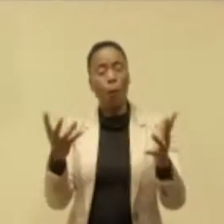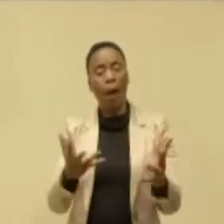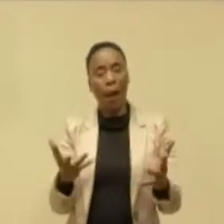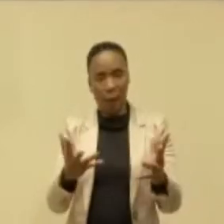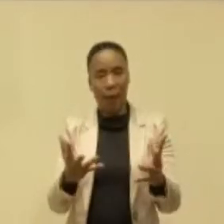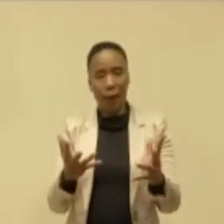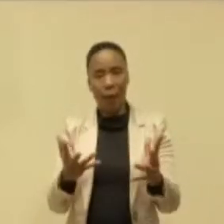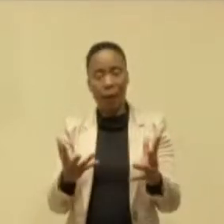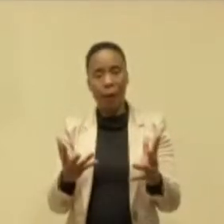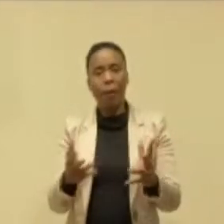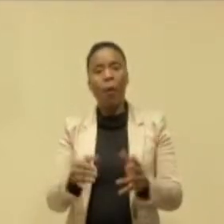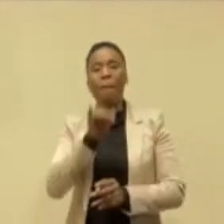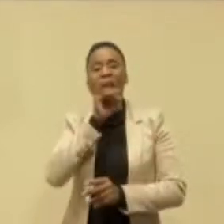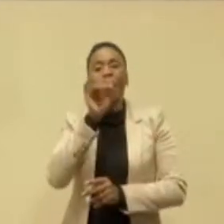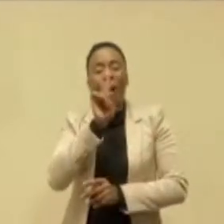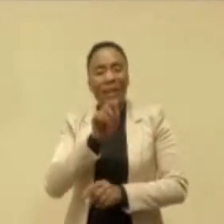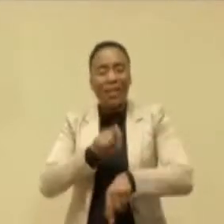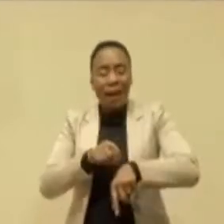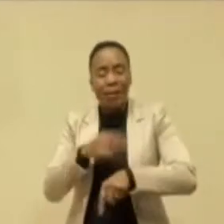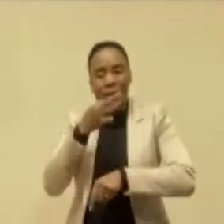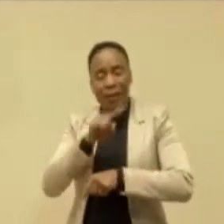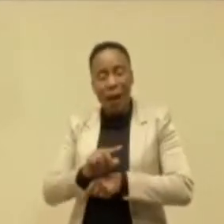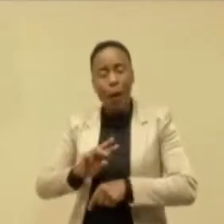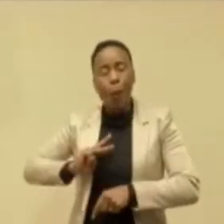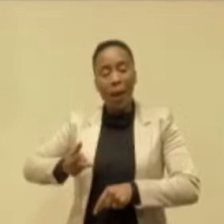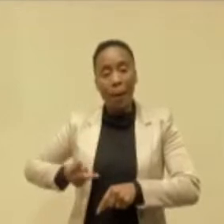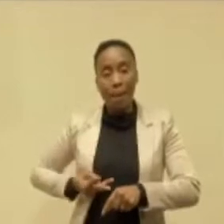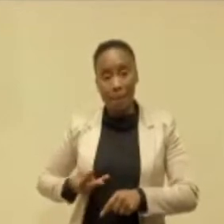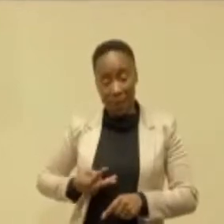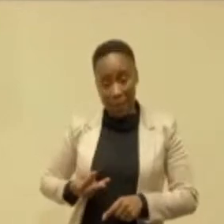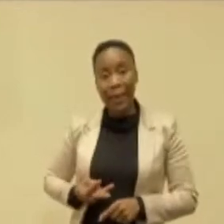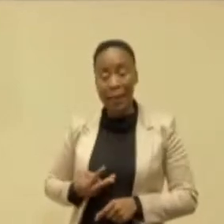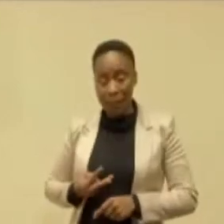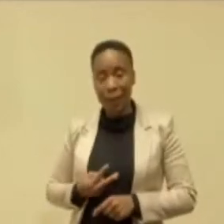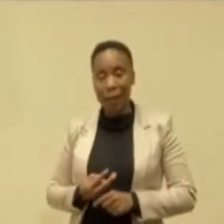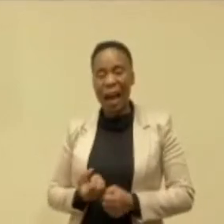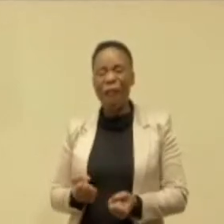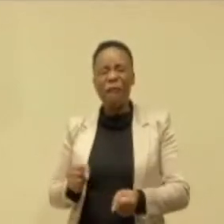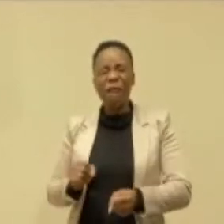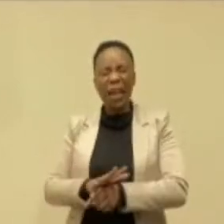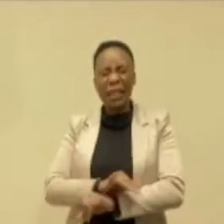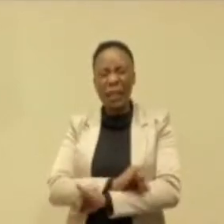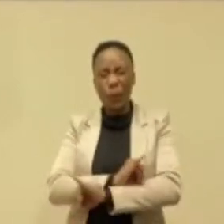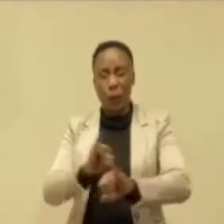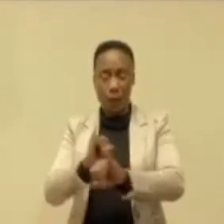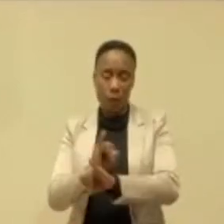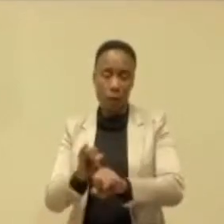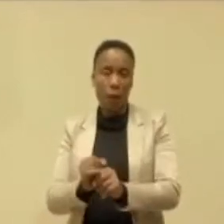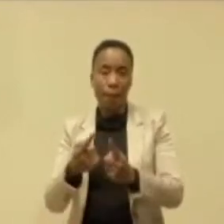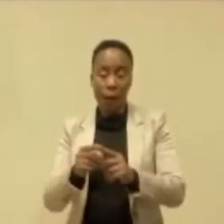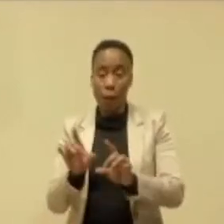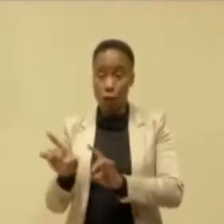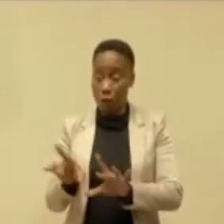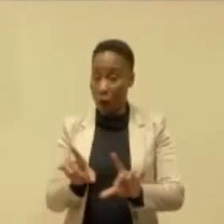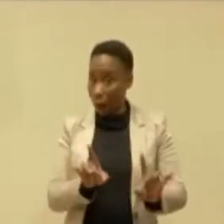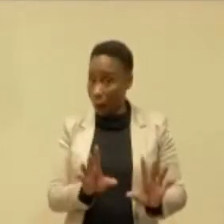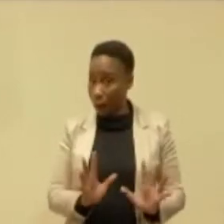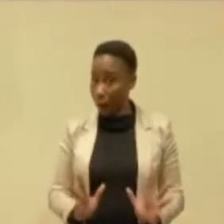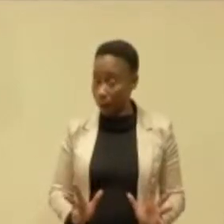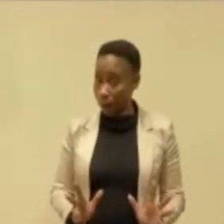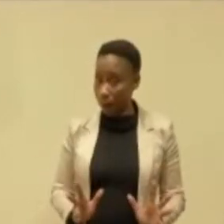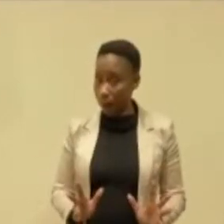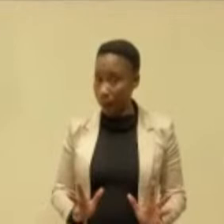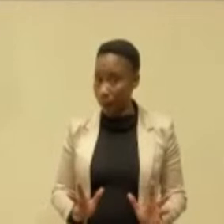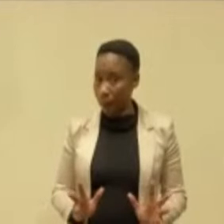when we say boom making a believer at the main perfecting this triple challenge that is actually